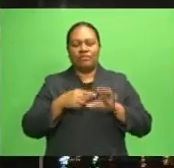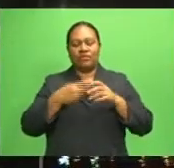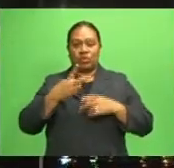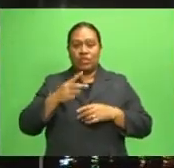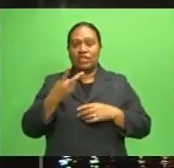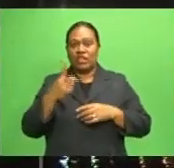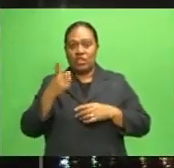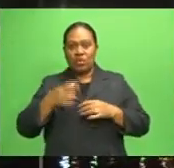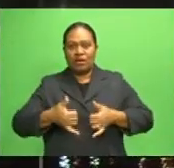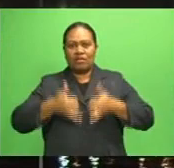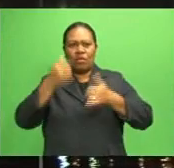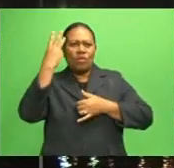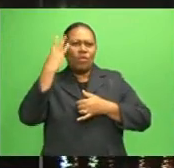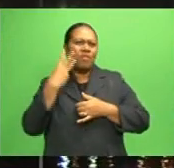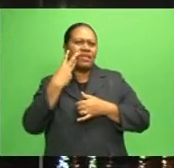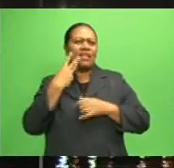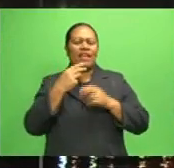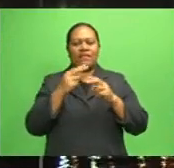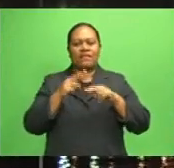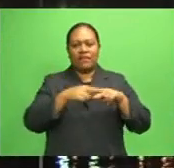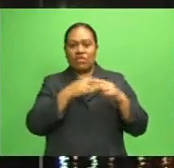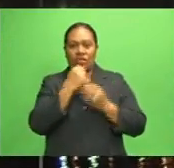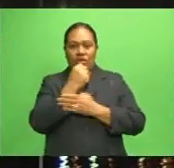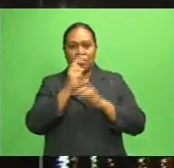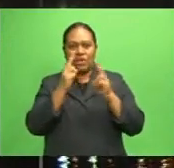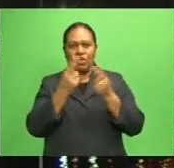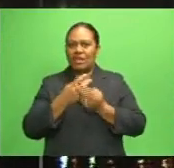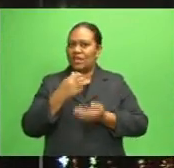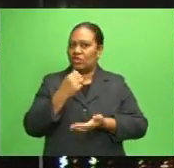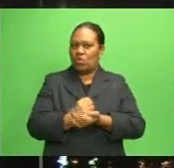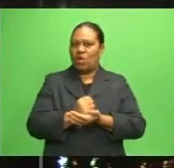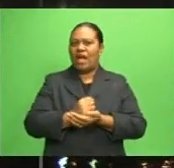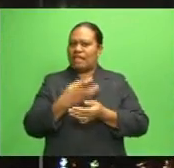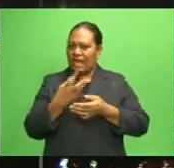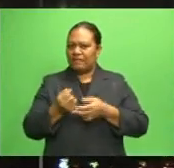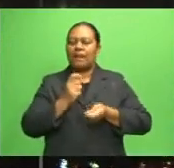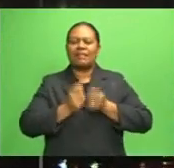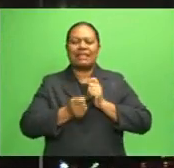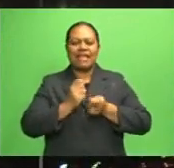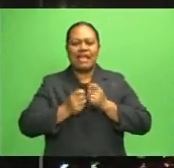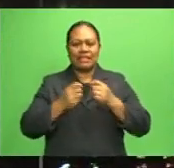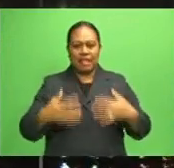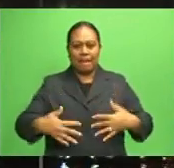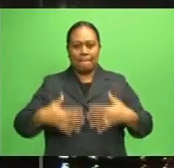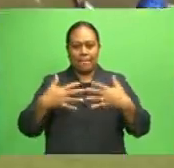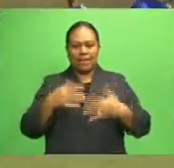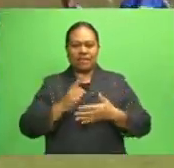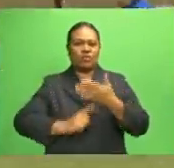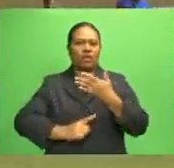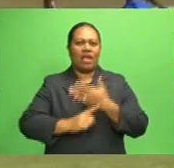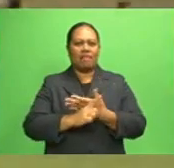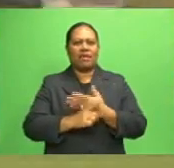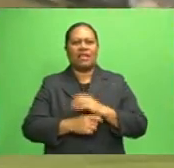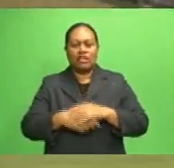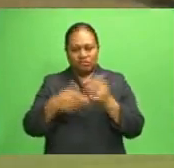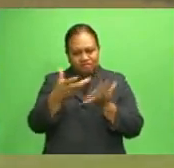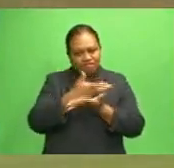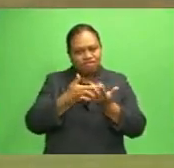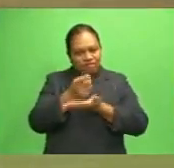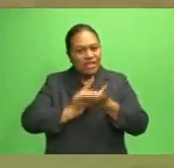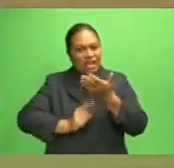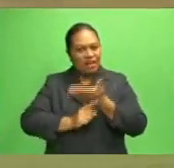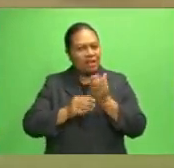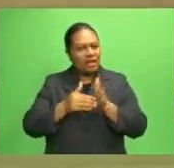around the corner, Fiji Rugby Union is ensuring the Fijiana has some test matches prior to the tournament. Discussions are ongoing